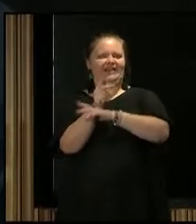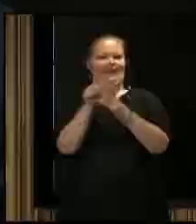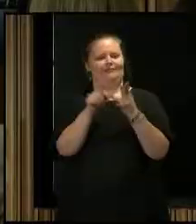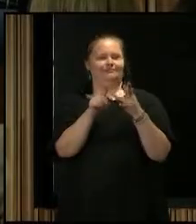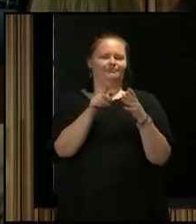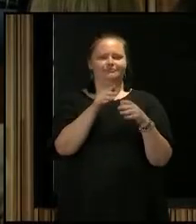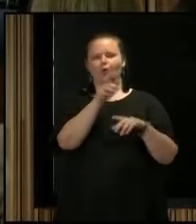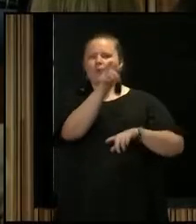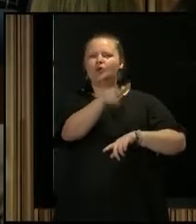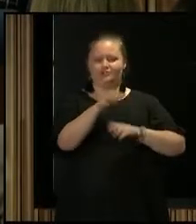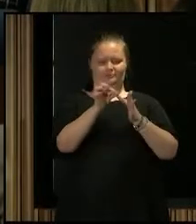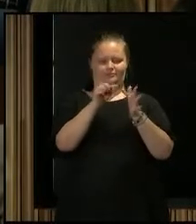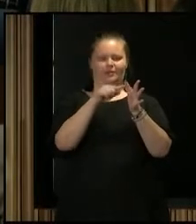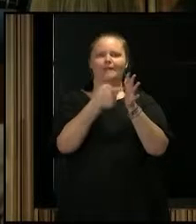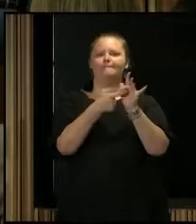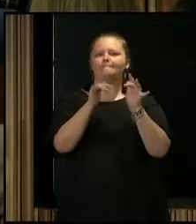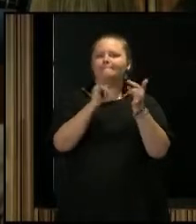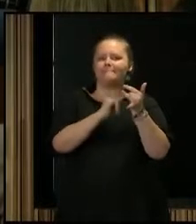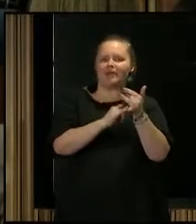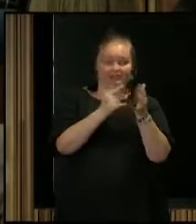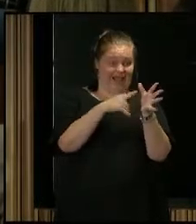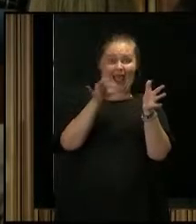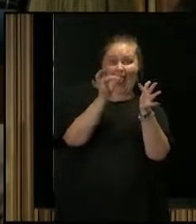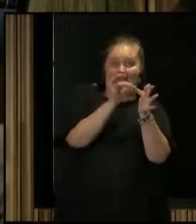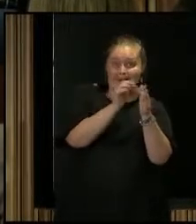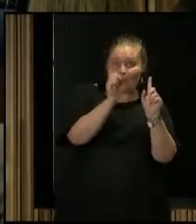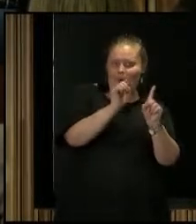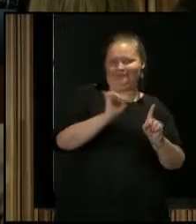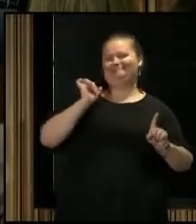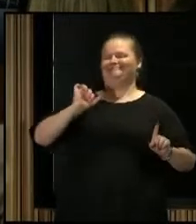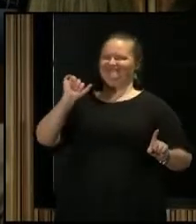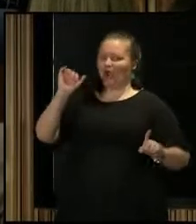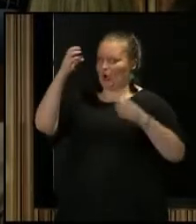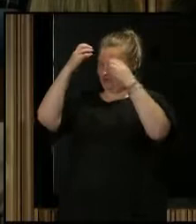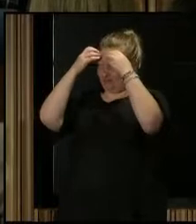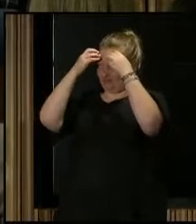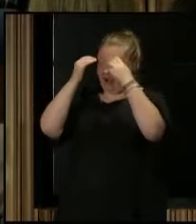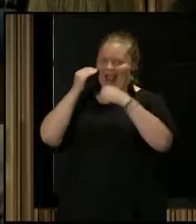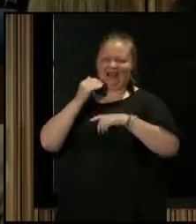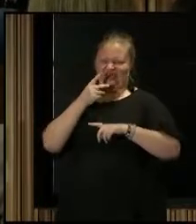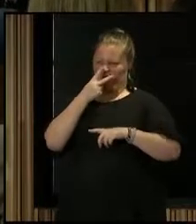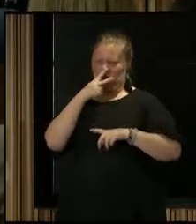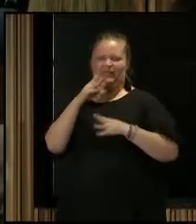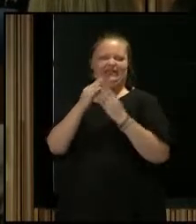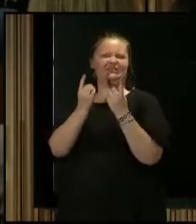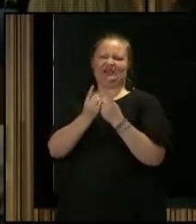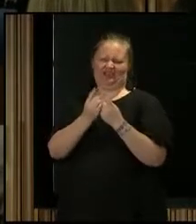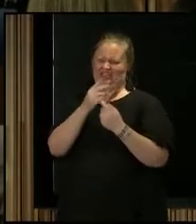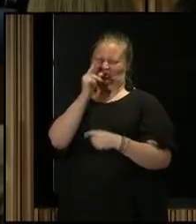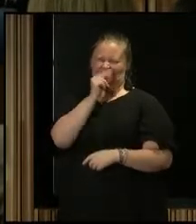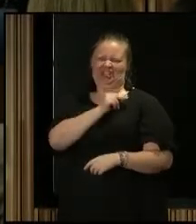use to put together your couch choirs? The app is her brain. She's just like, she's like 20 something. It's offensive.